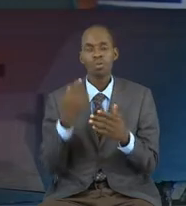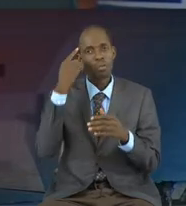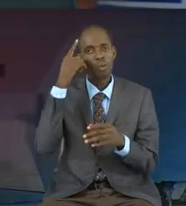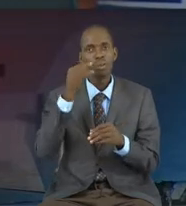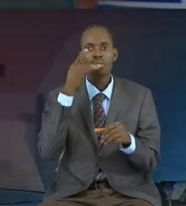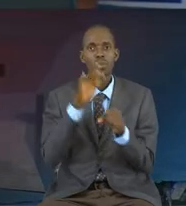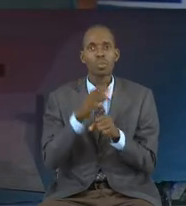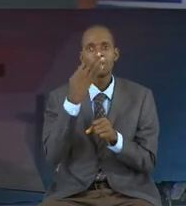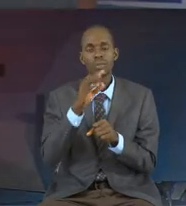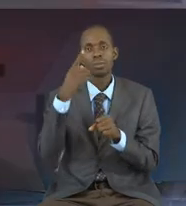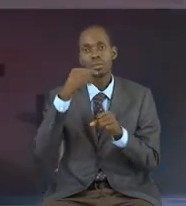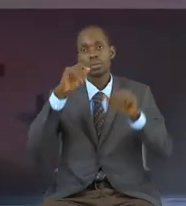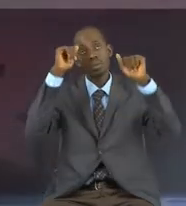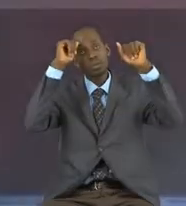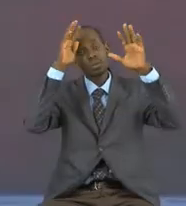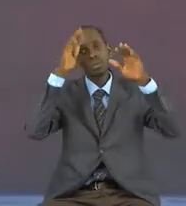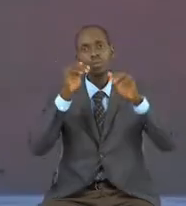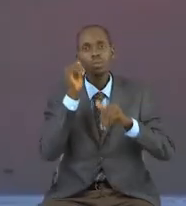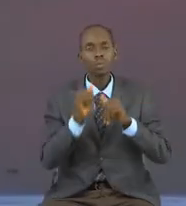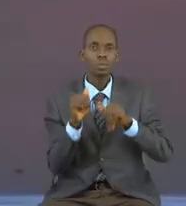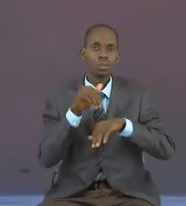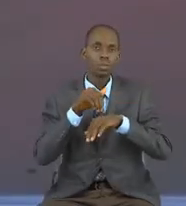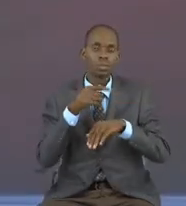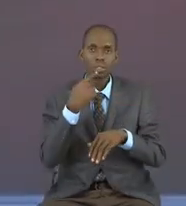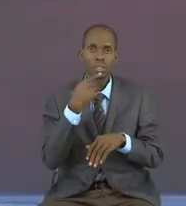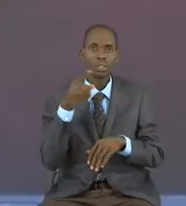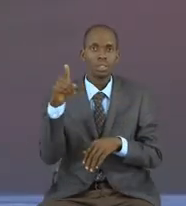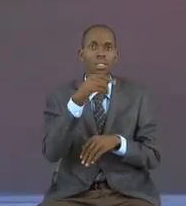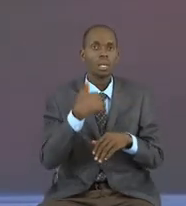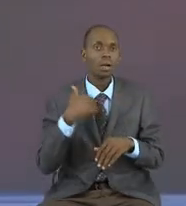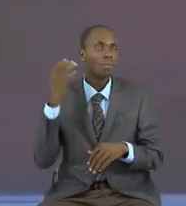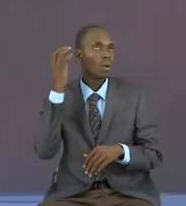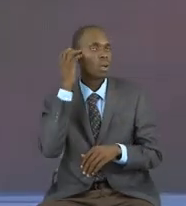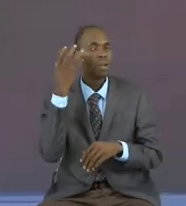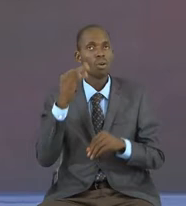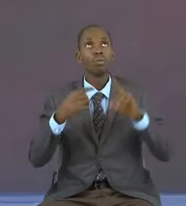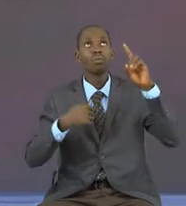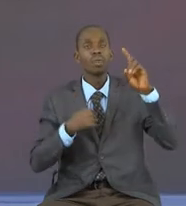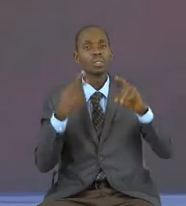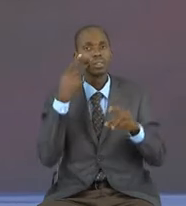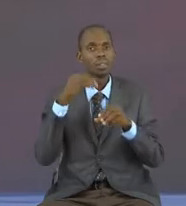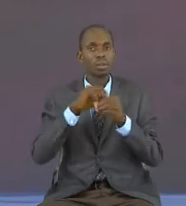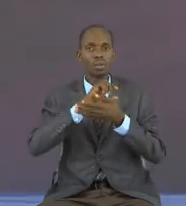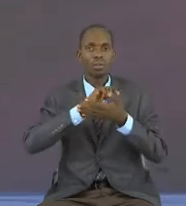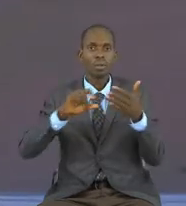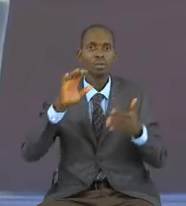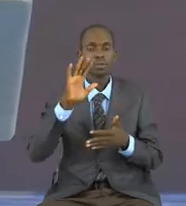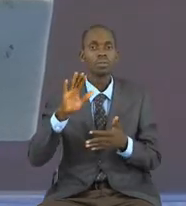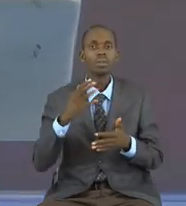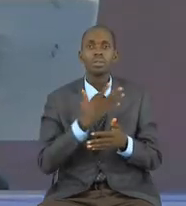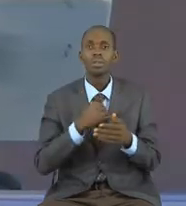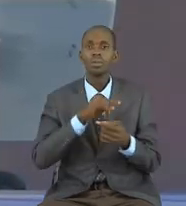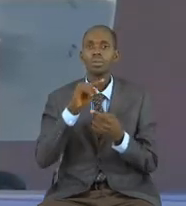which saith he, ye have heard of me. Look at verse 5. It says, for John